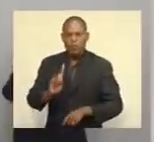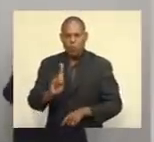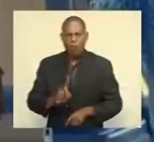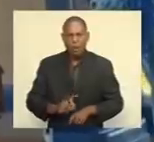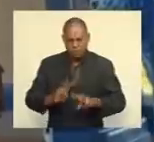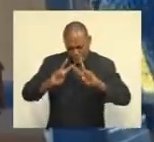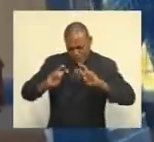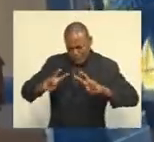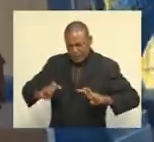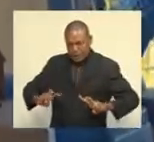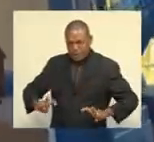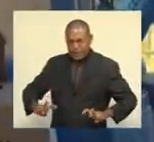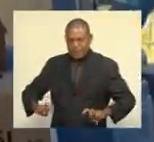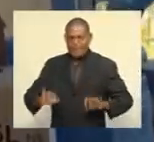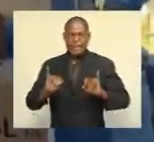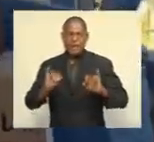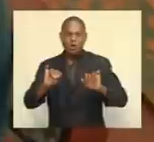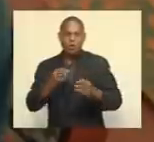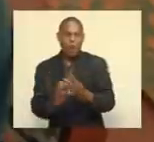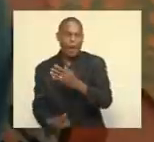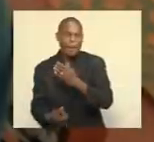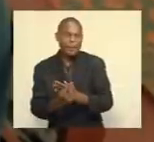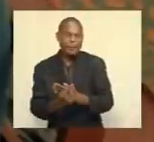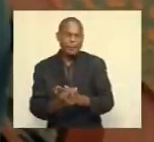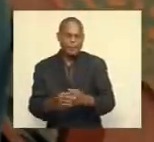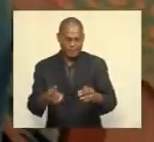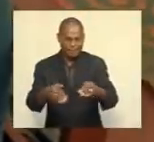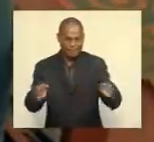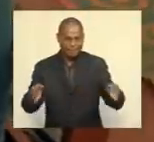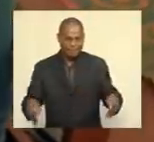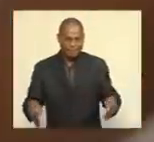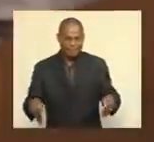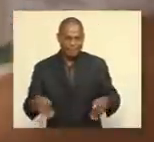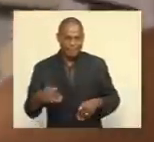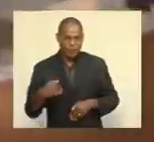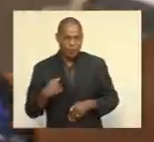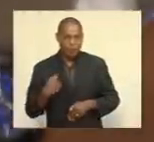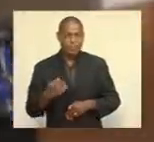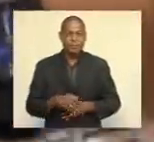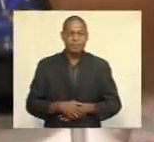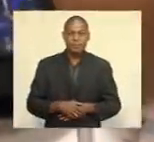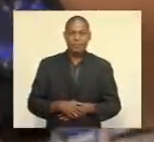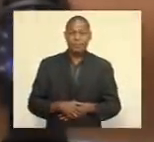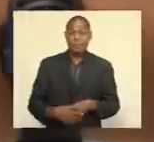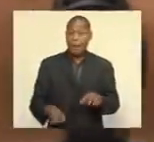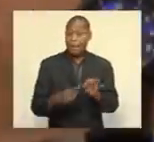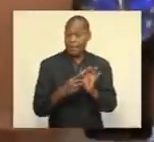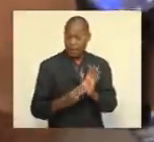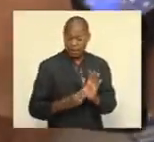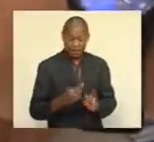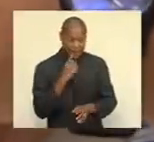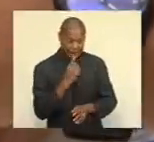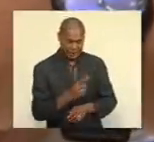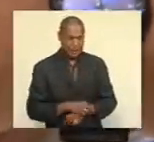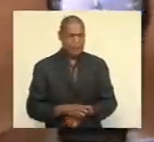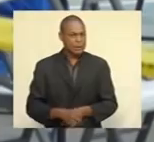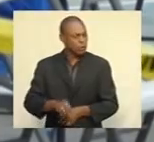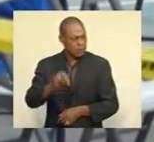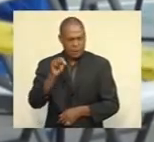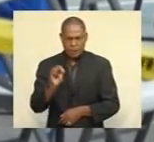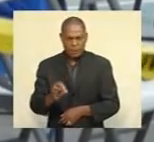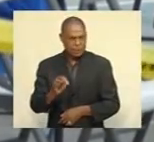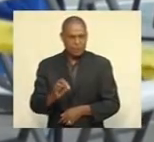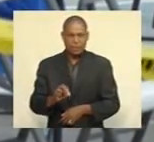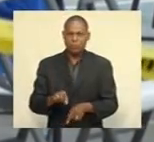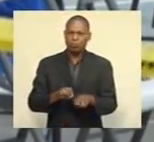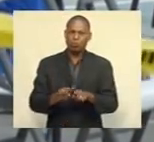cases within the containment zone. Prime Minister Vorenge Bainimarama says it is necessary for those who may have developed